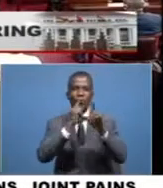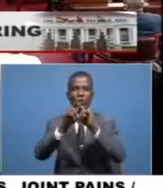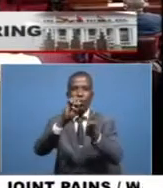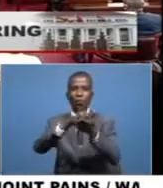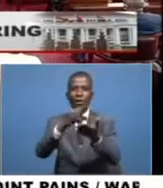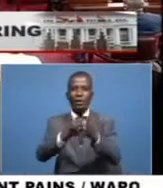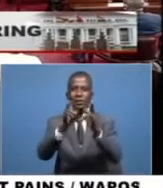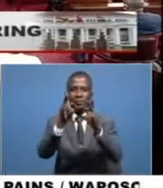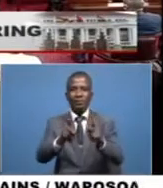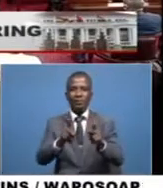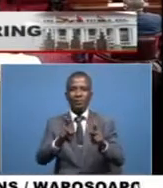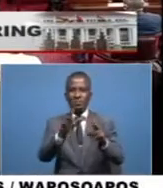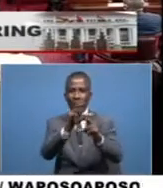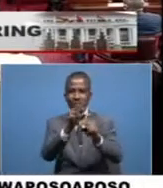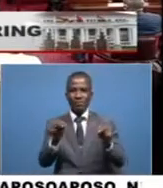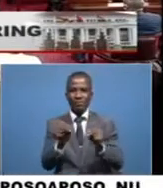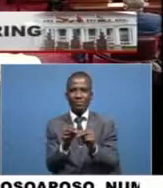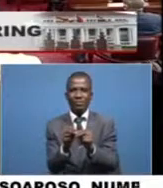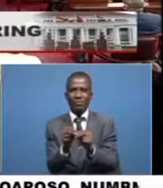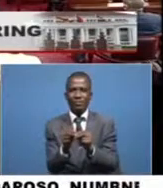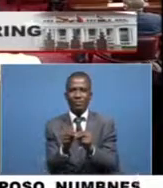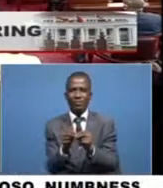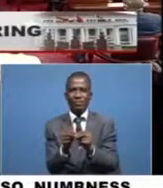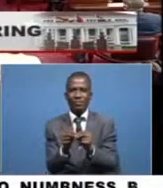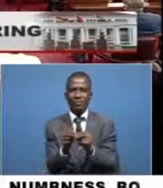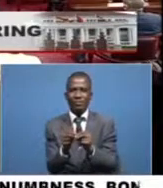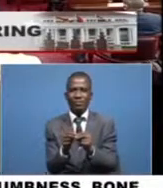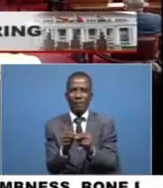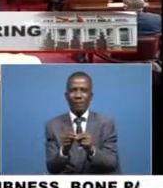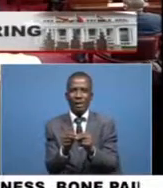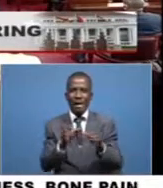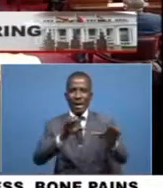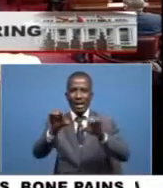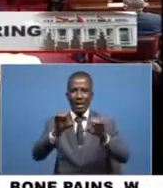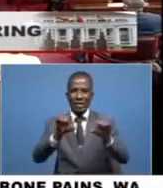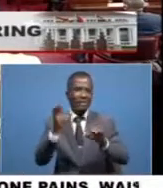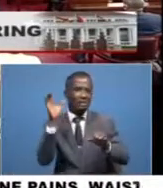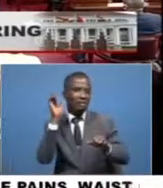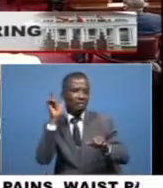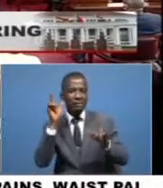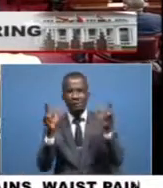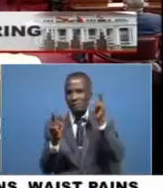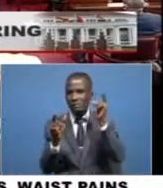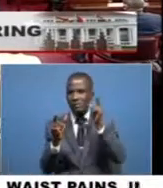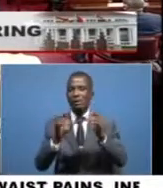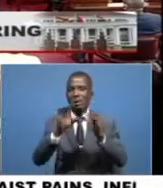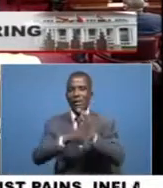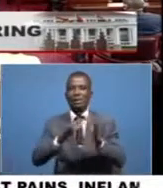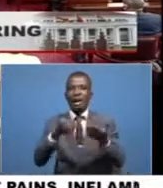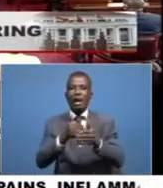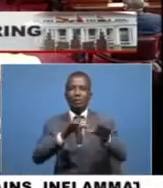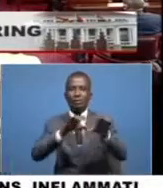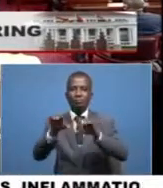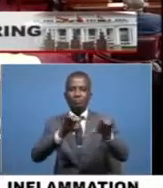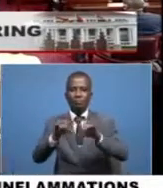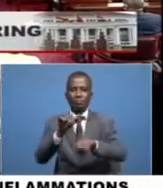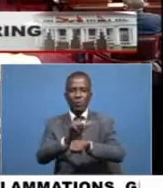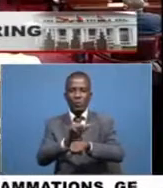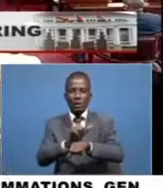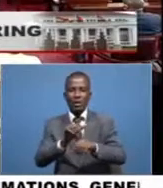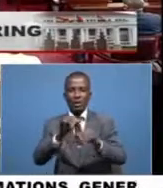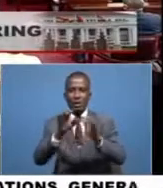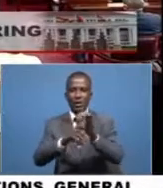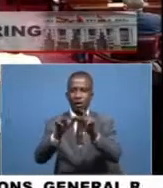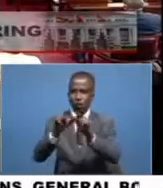court acts as an umpire and only hears such evidence as the parties will prefer. Whether the parties